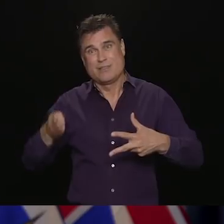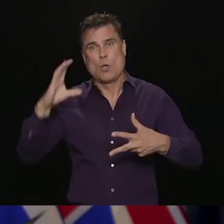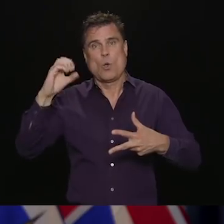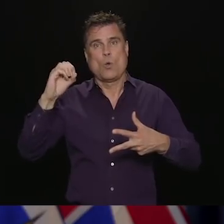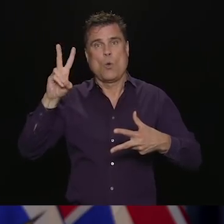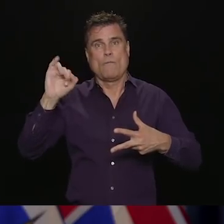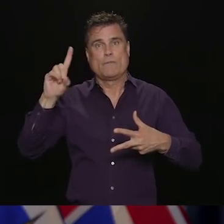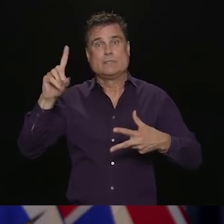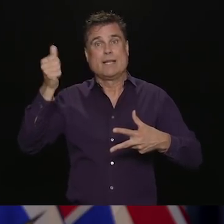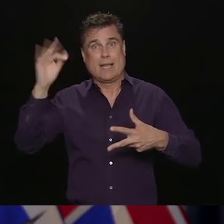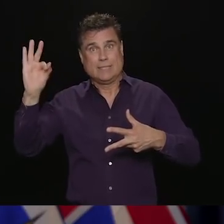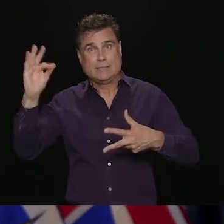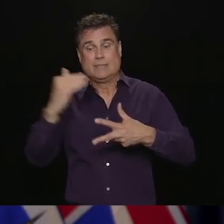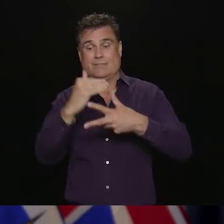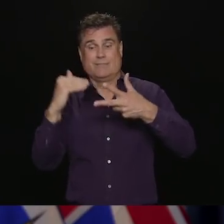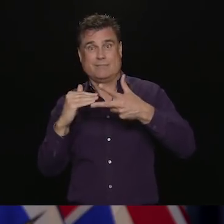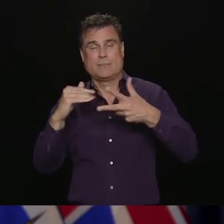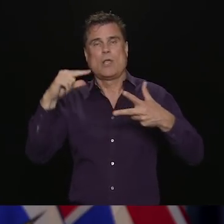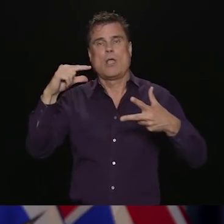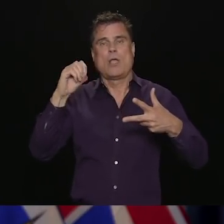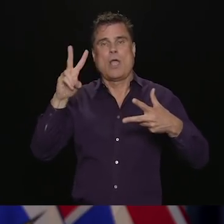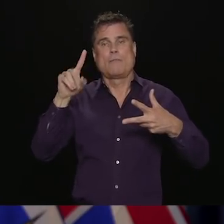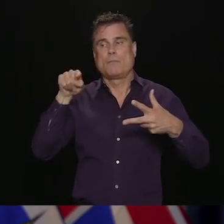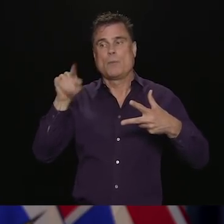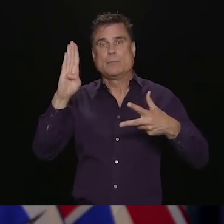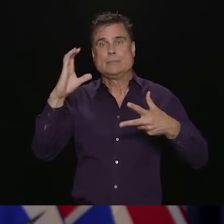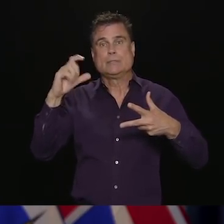COVID-19 response, visit